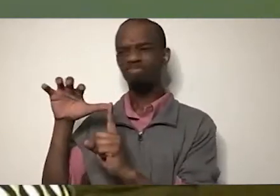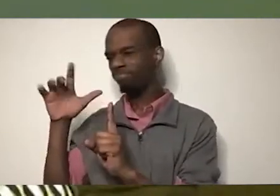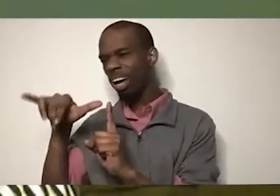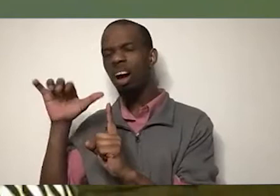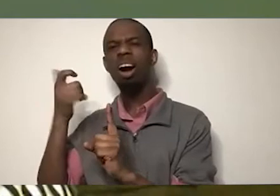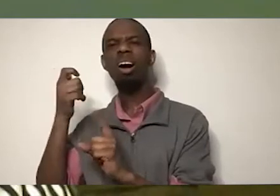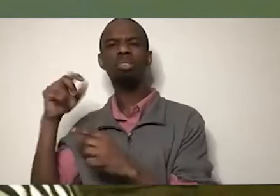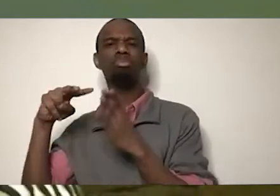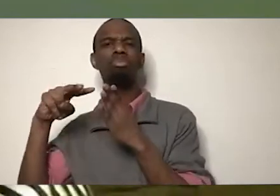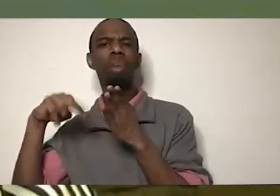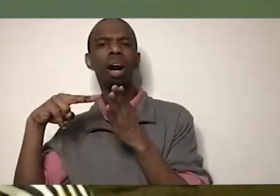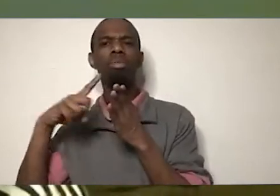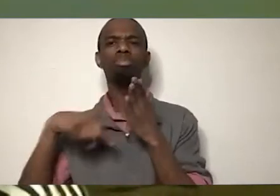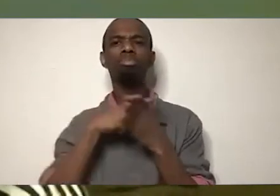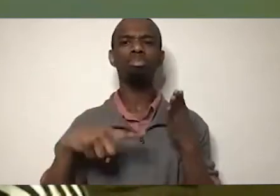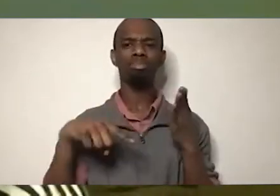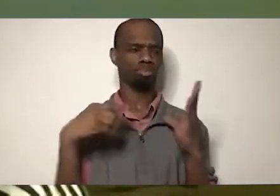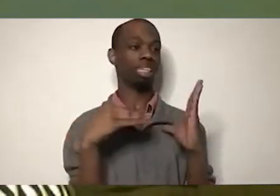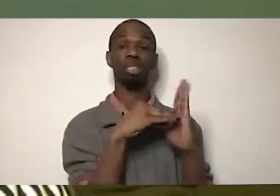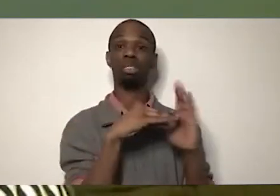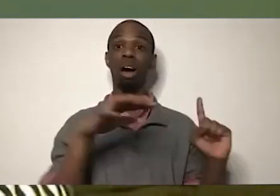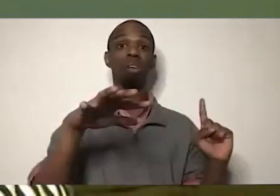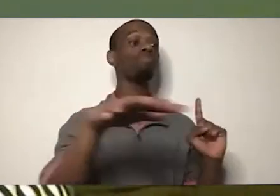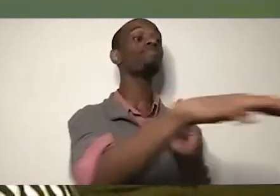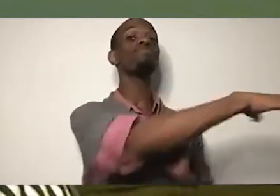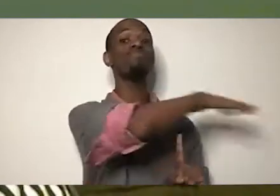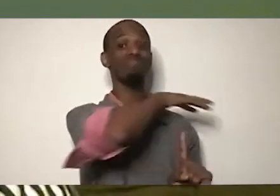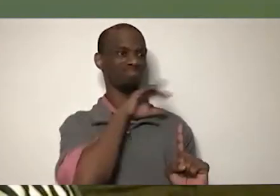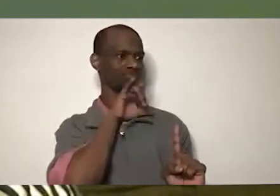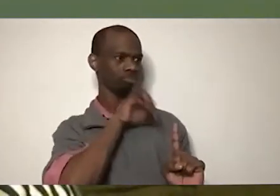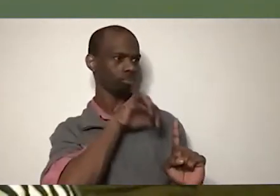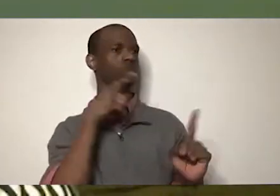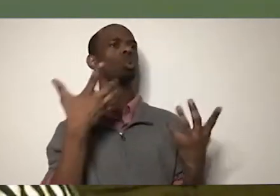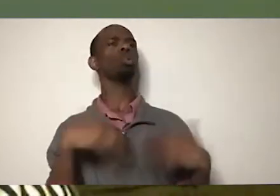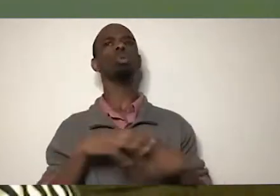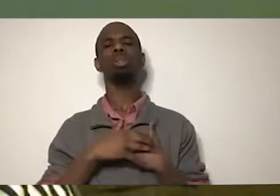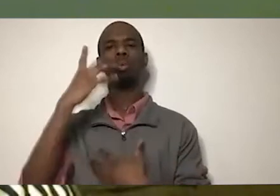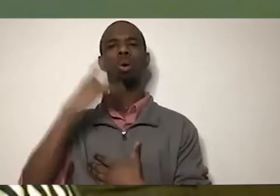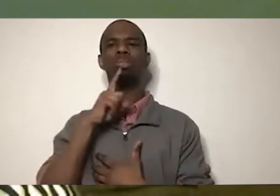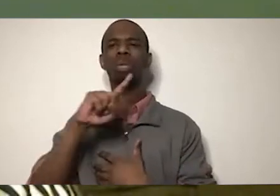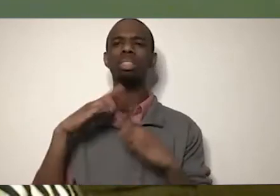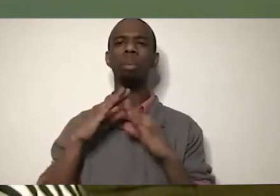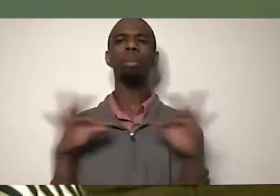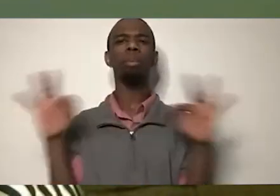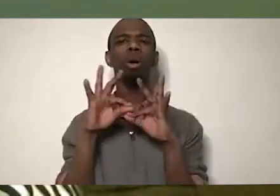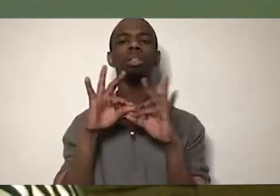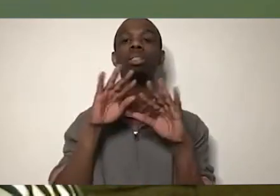change? Why is environmental racism so important for us to address directly? Why is it so important to your work?